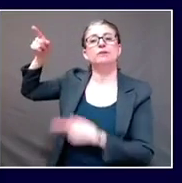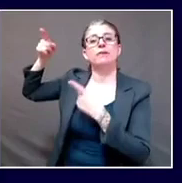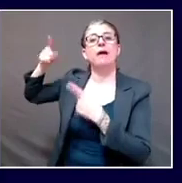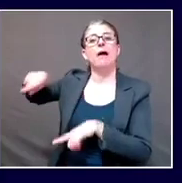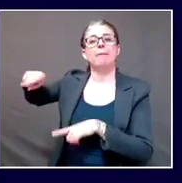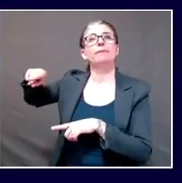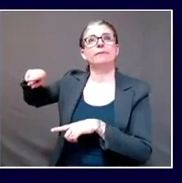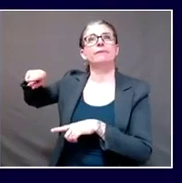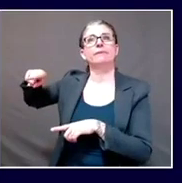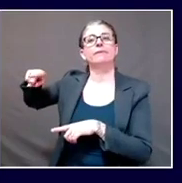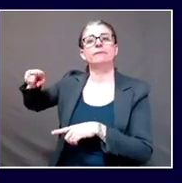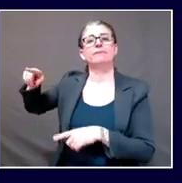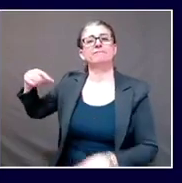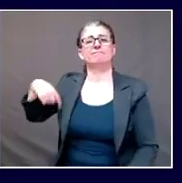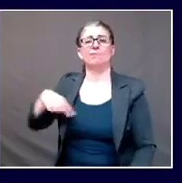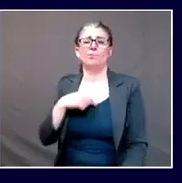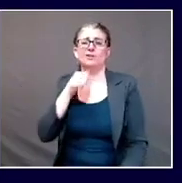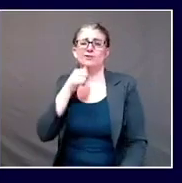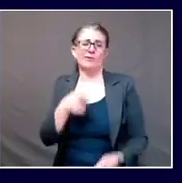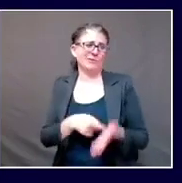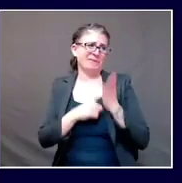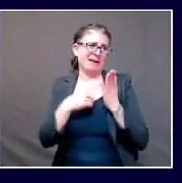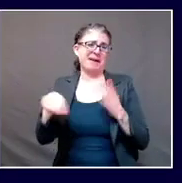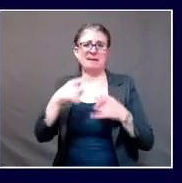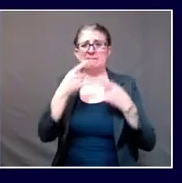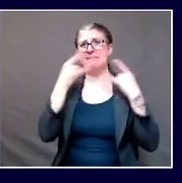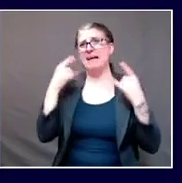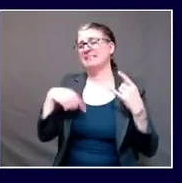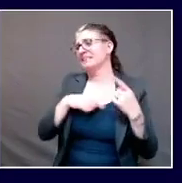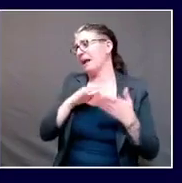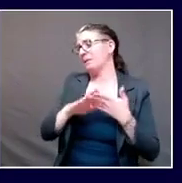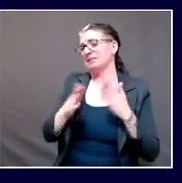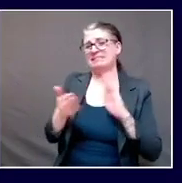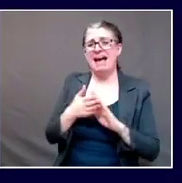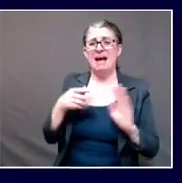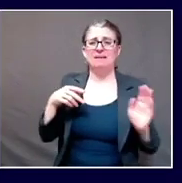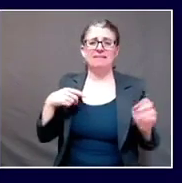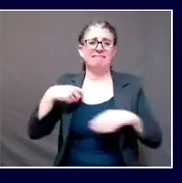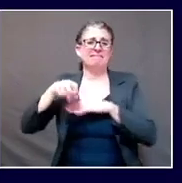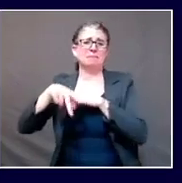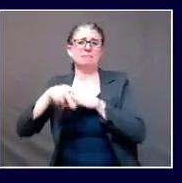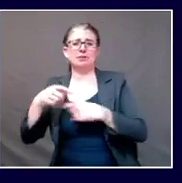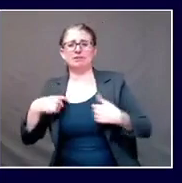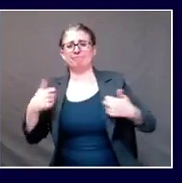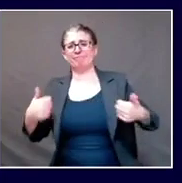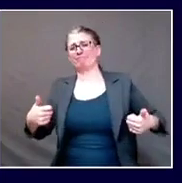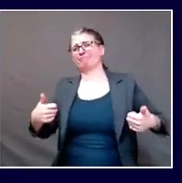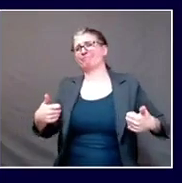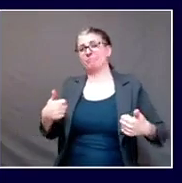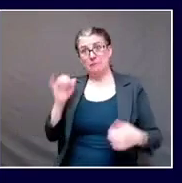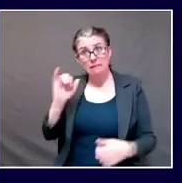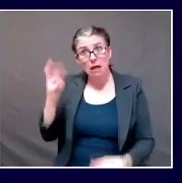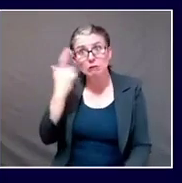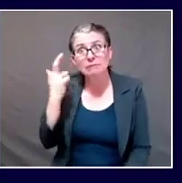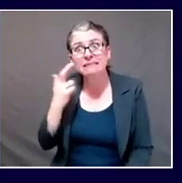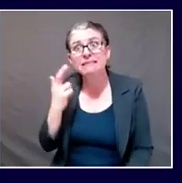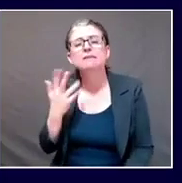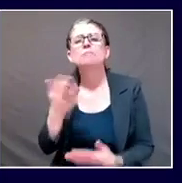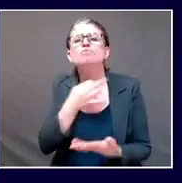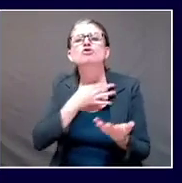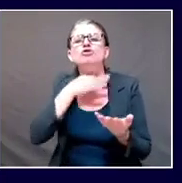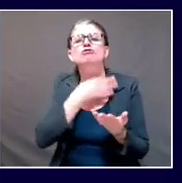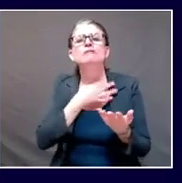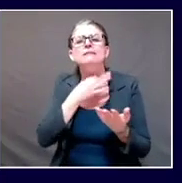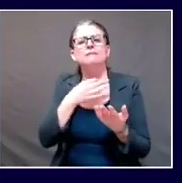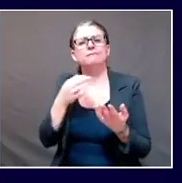order. So was this in response to anything in particular or just the rising case numbers? Well, you know, if I were running a